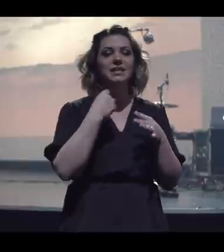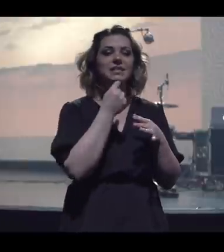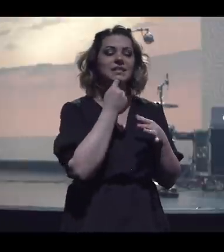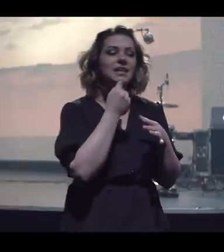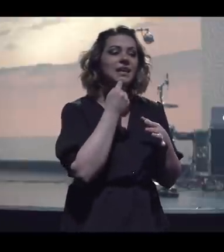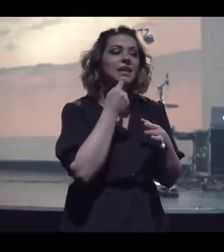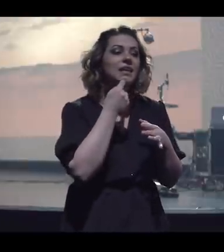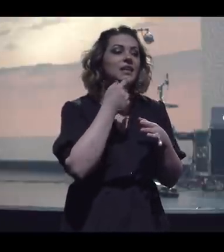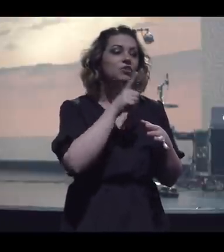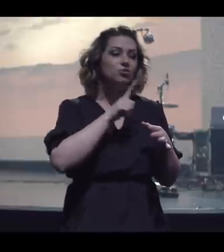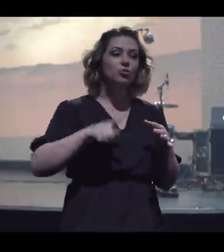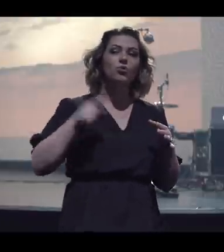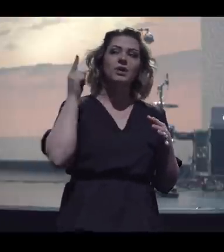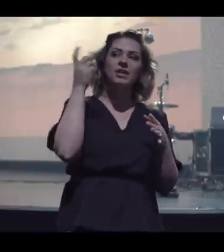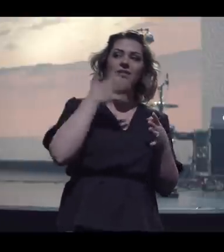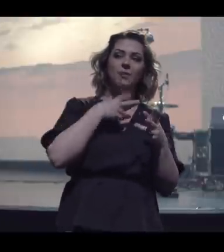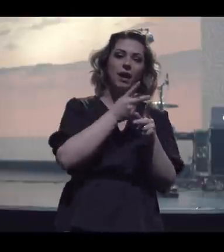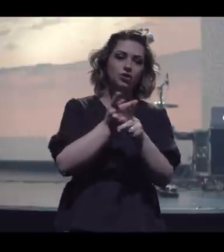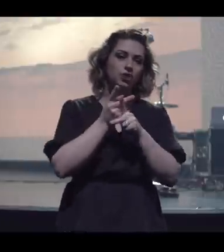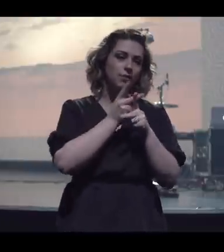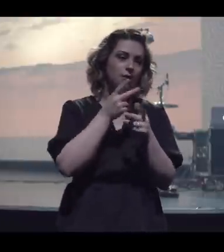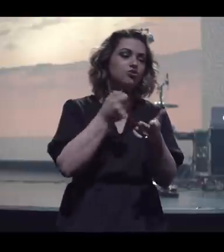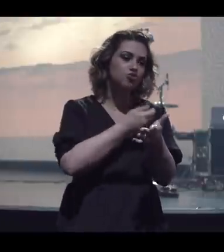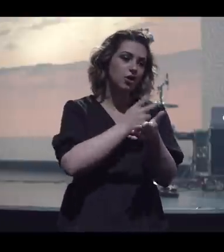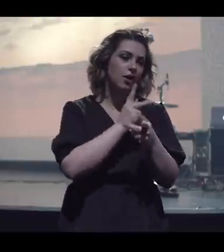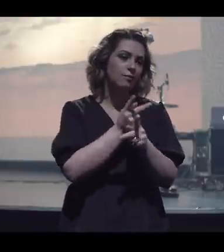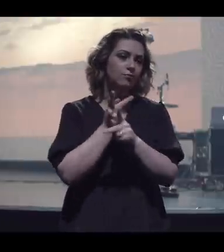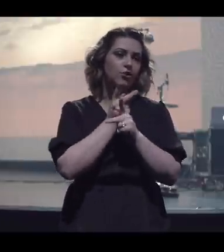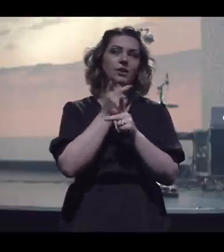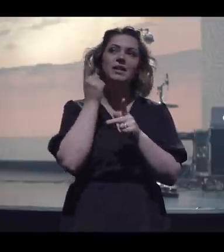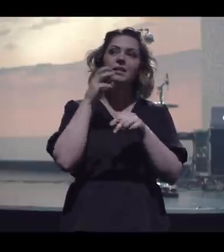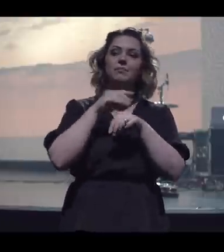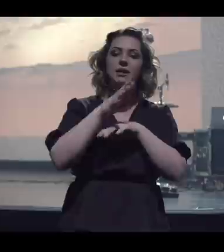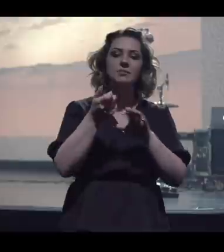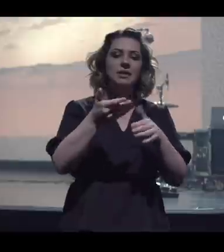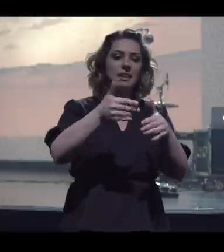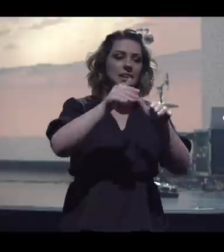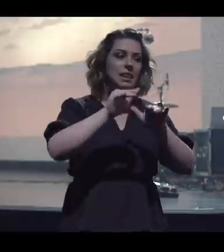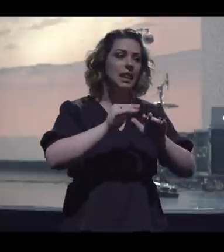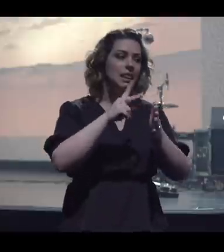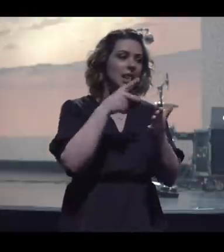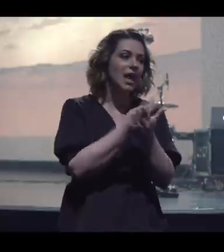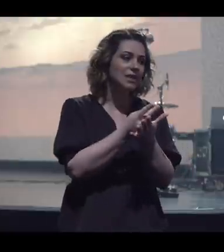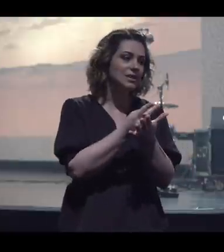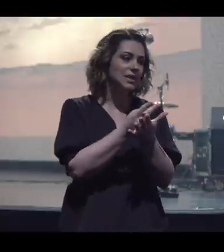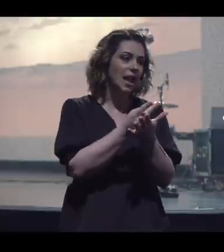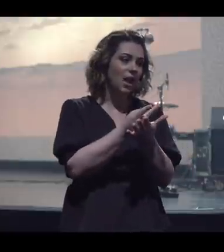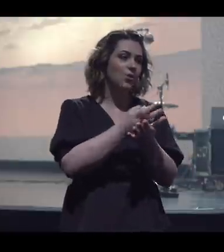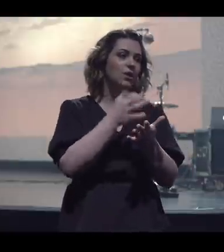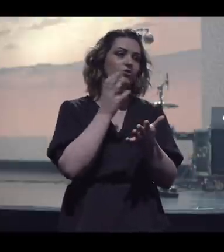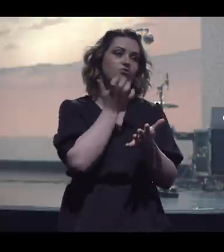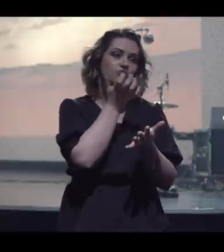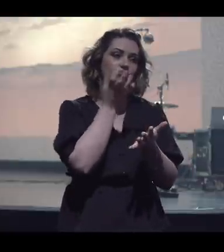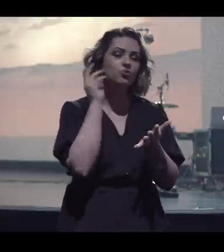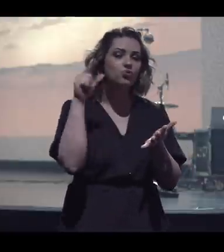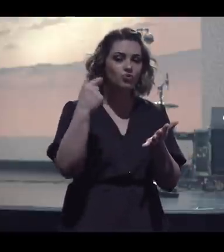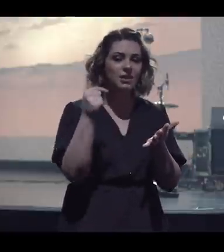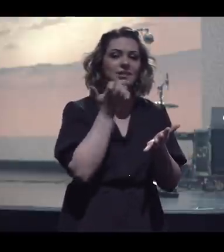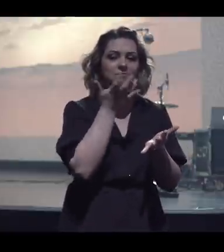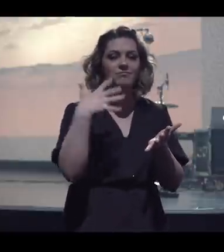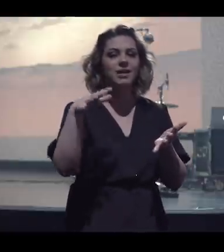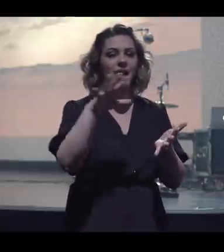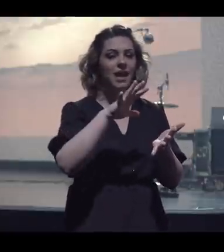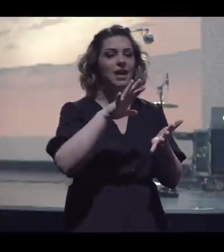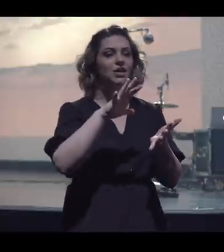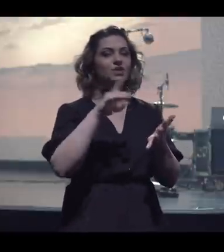want. He makes me lie down in green pastures. He leads me beside quiet waters. You